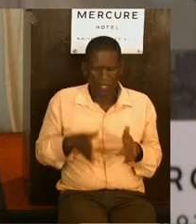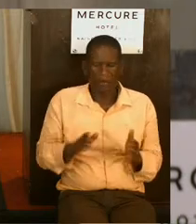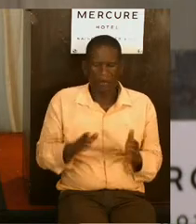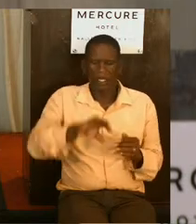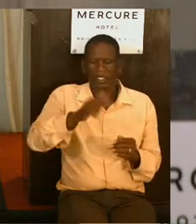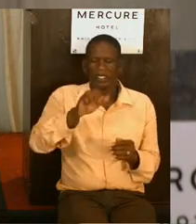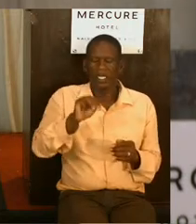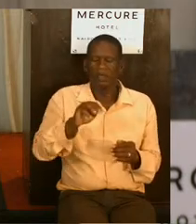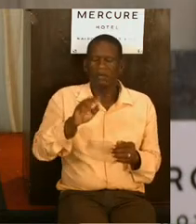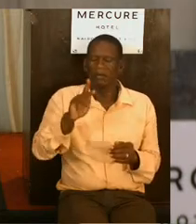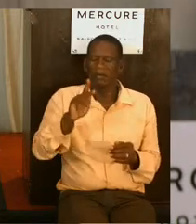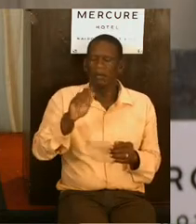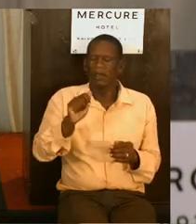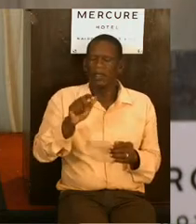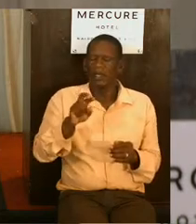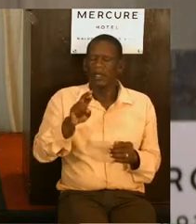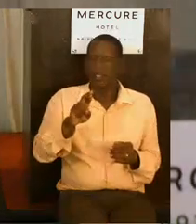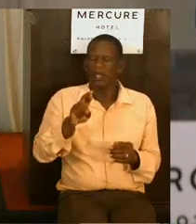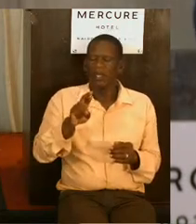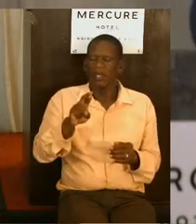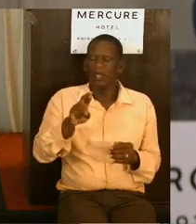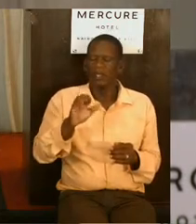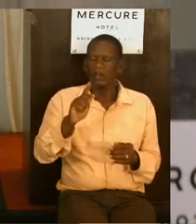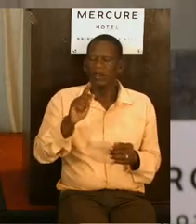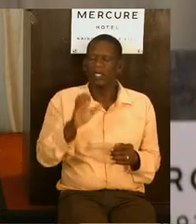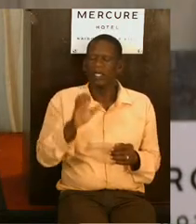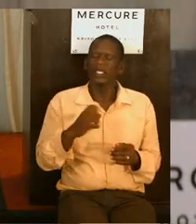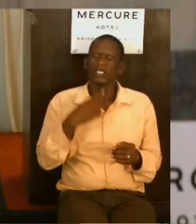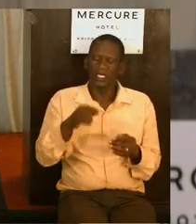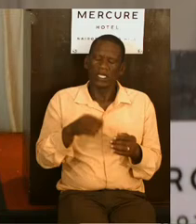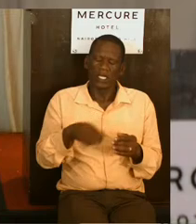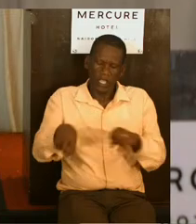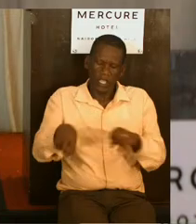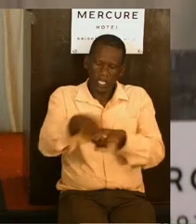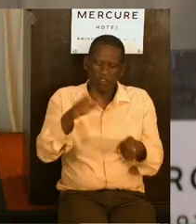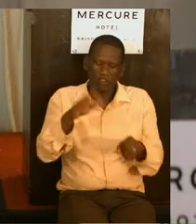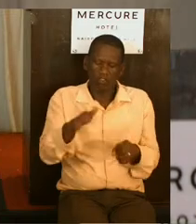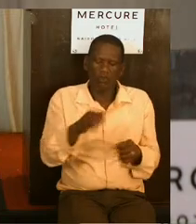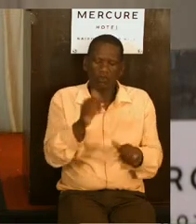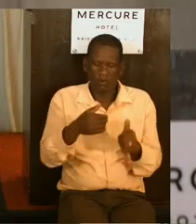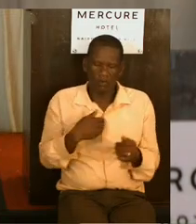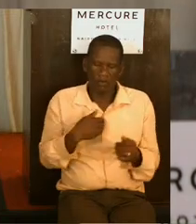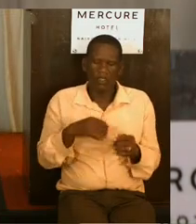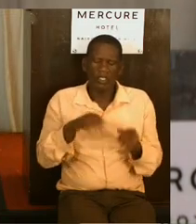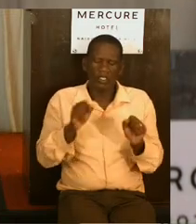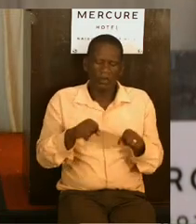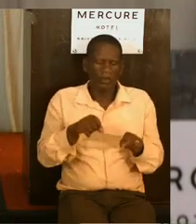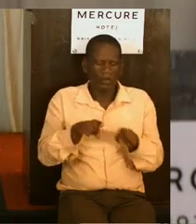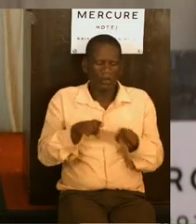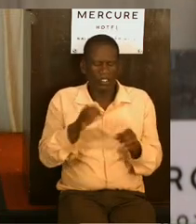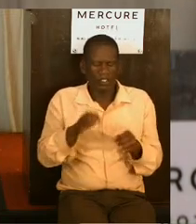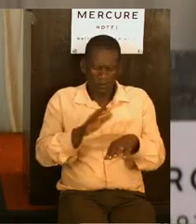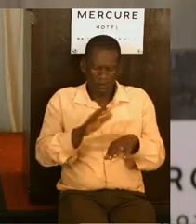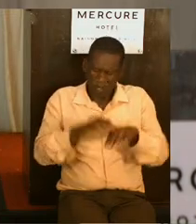JM kariuki said that even with the kind of the national anthem that you have however melodious